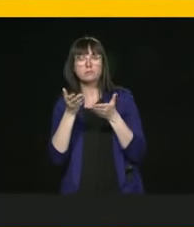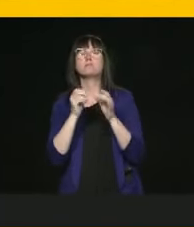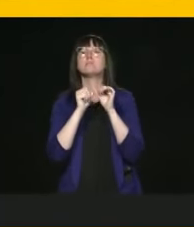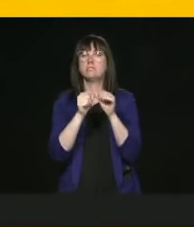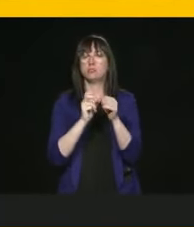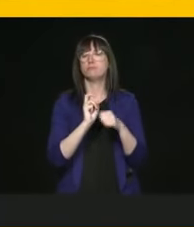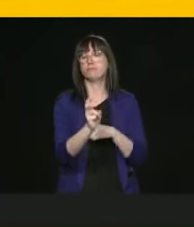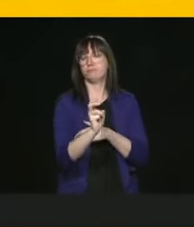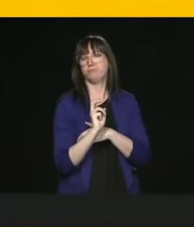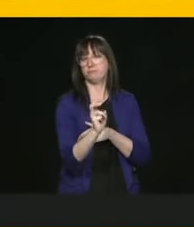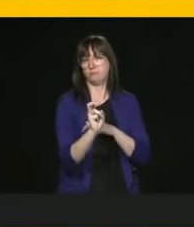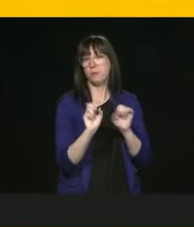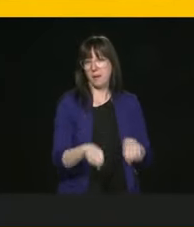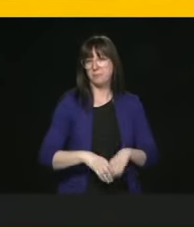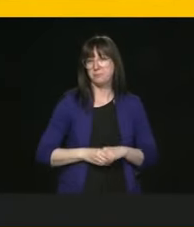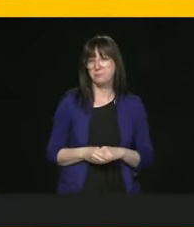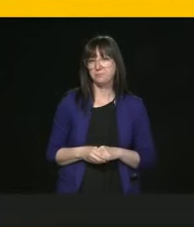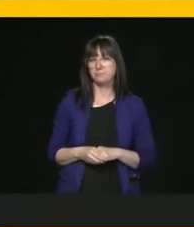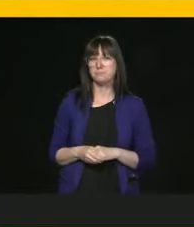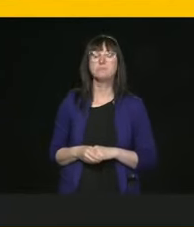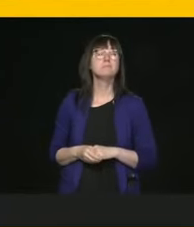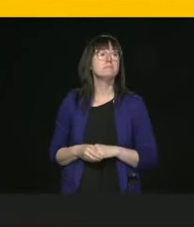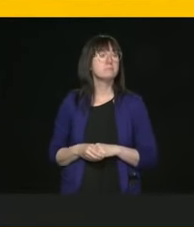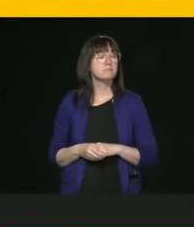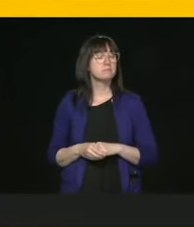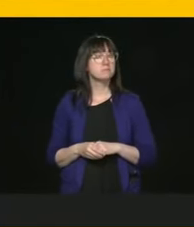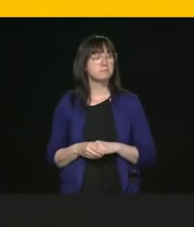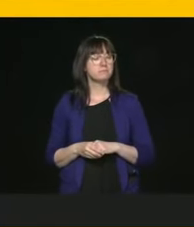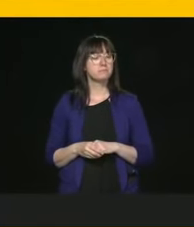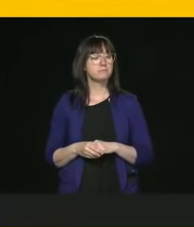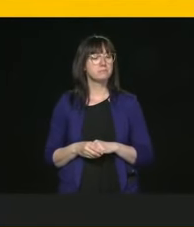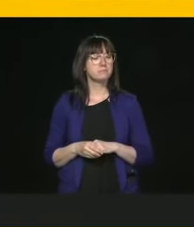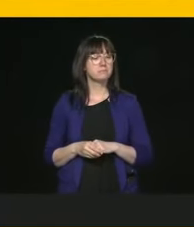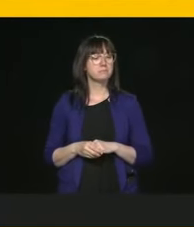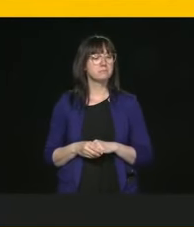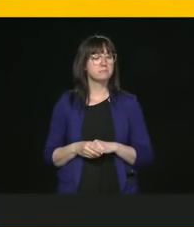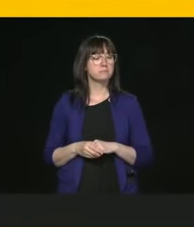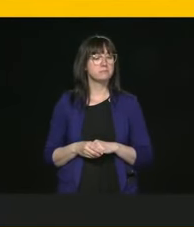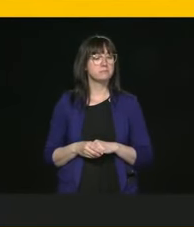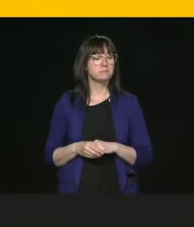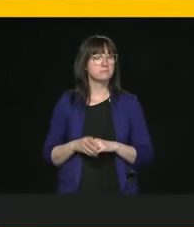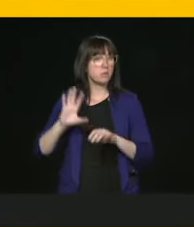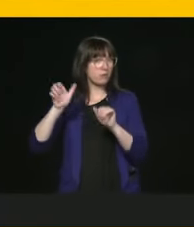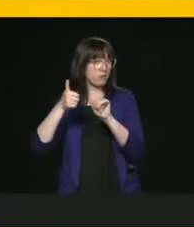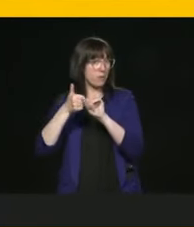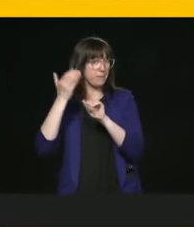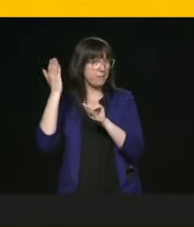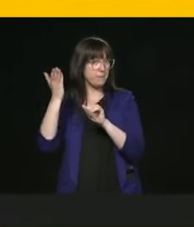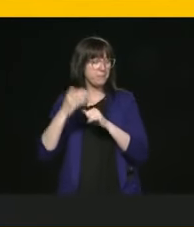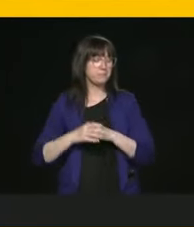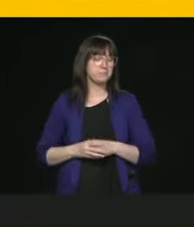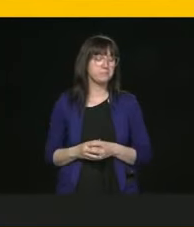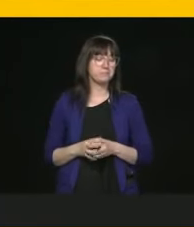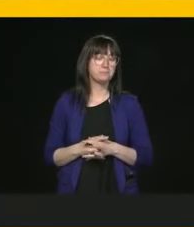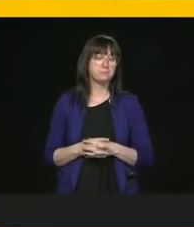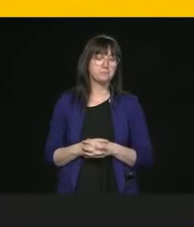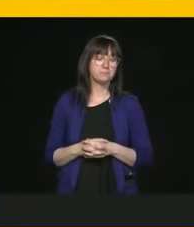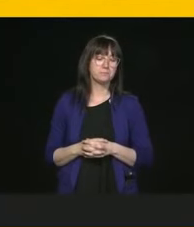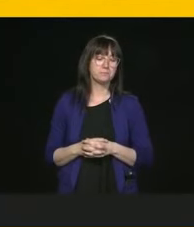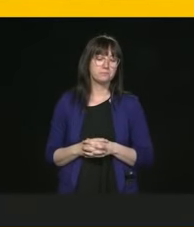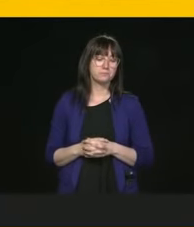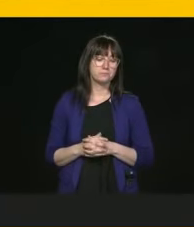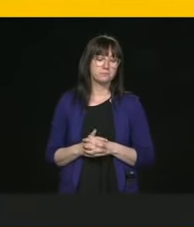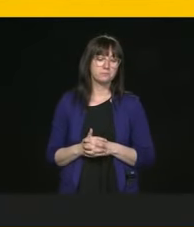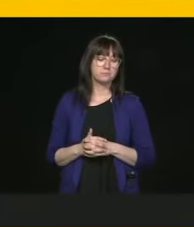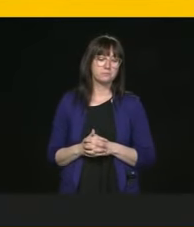border. Ms. Vivi? Follow up? Bien sûr, par rapport, yes. À ces masques with